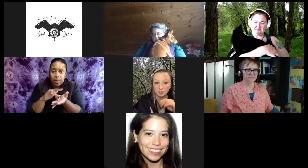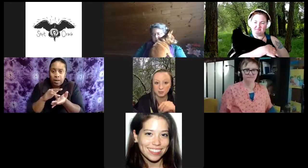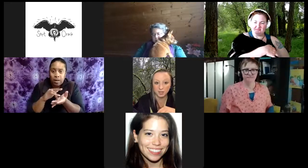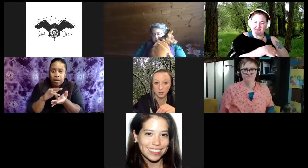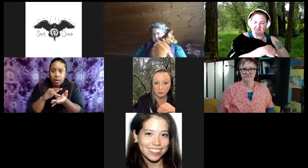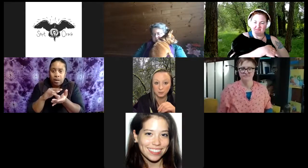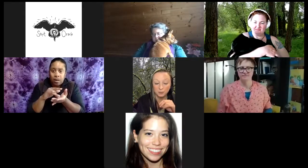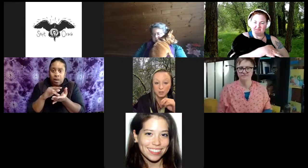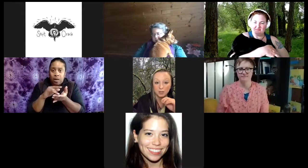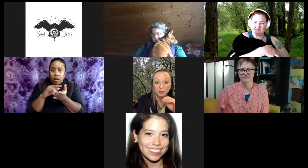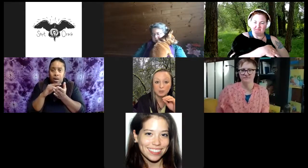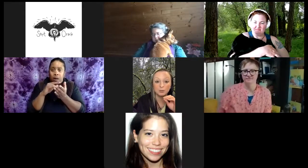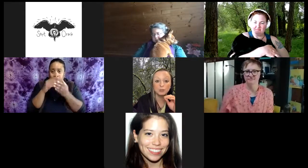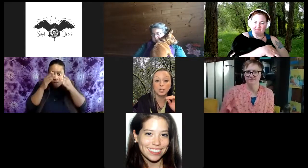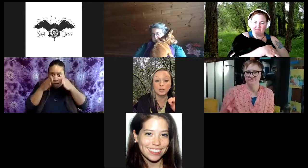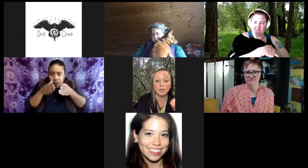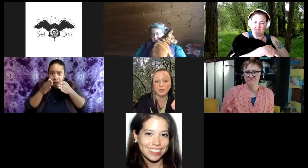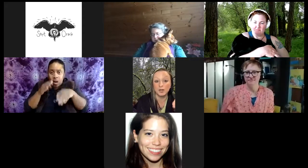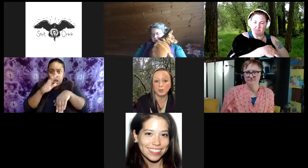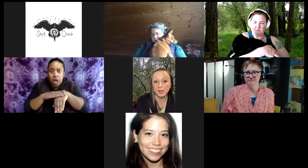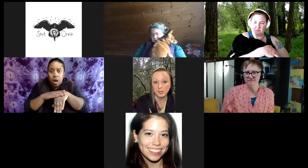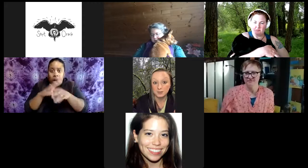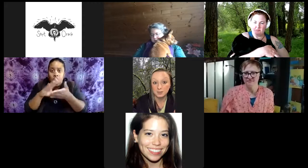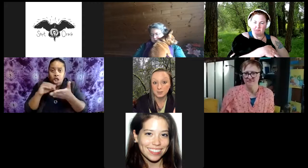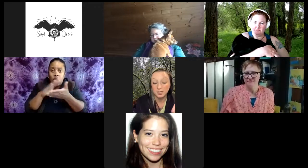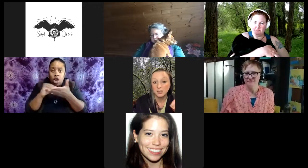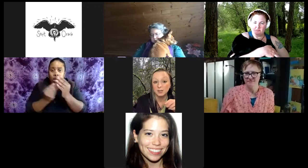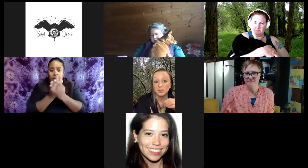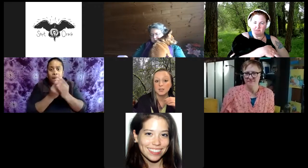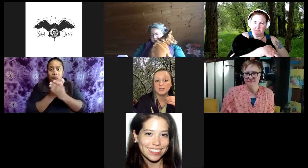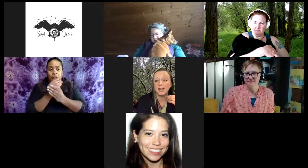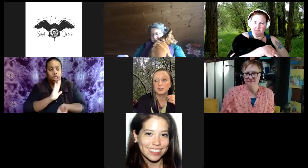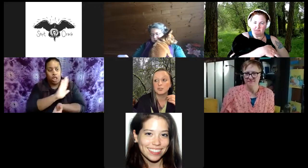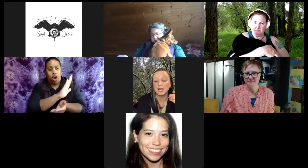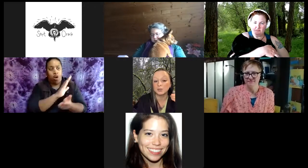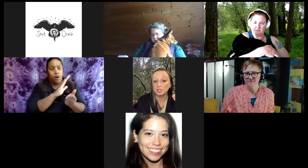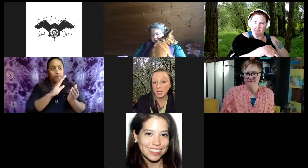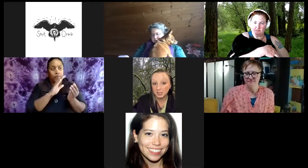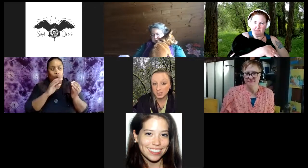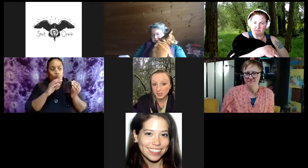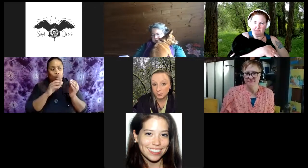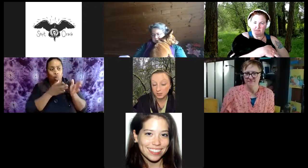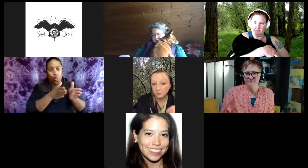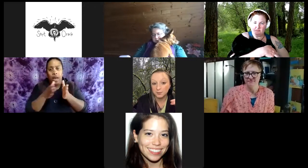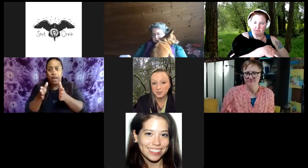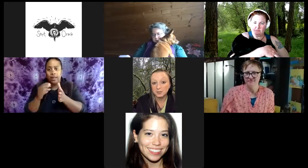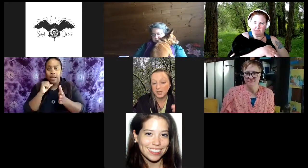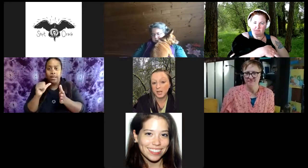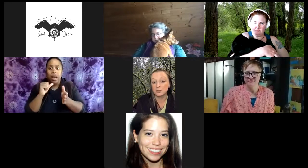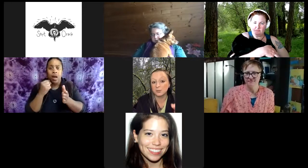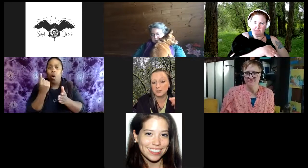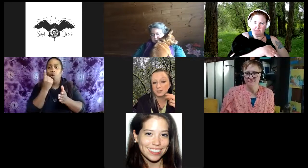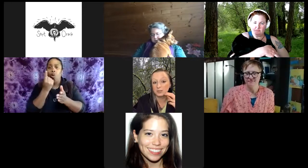dedicate yourself to learning their ways, not just energetically, but their